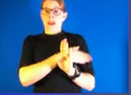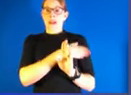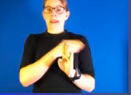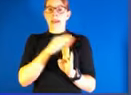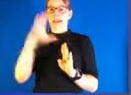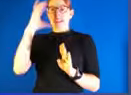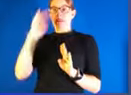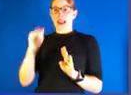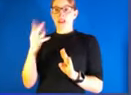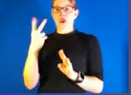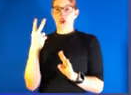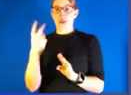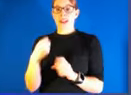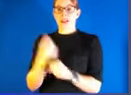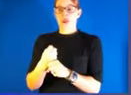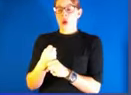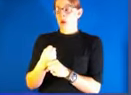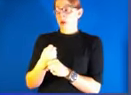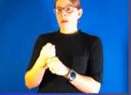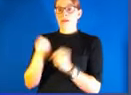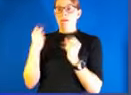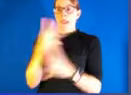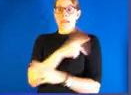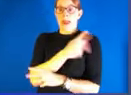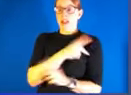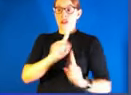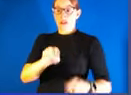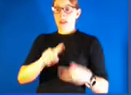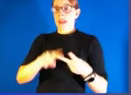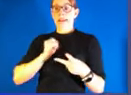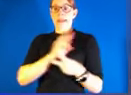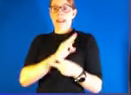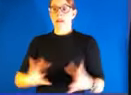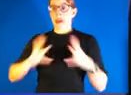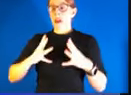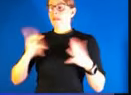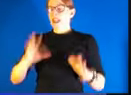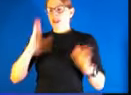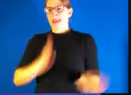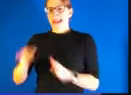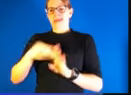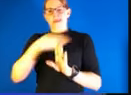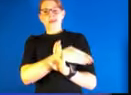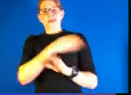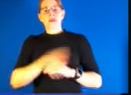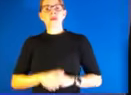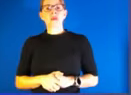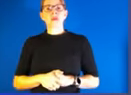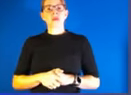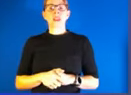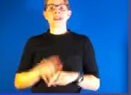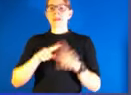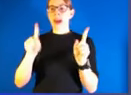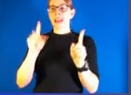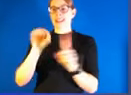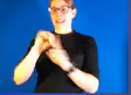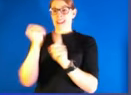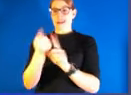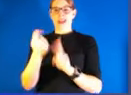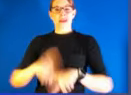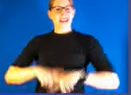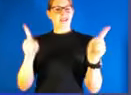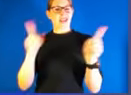And suddenly we have all of these patients and we have all of the staff out sick. And so that was different and a little bit